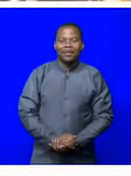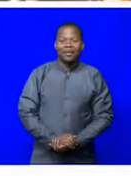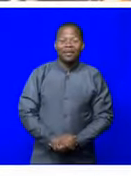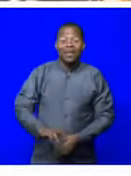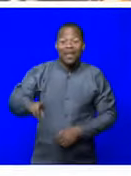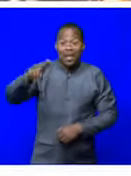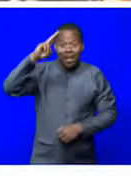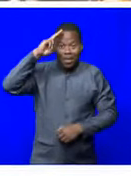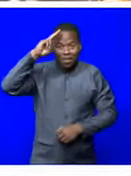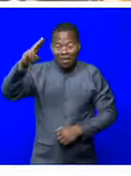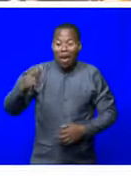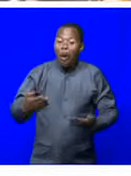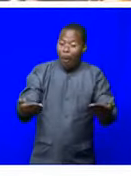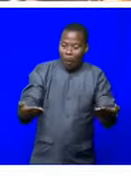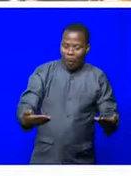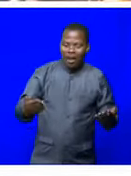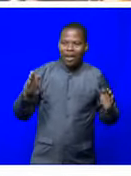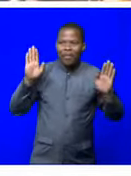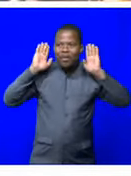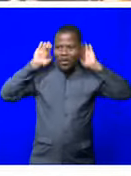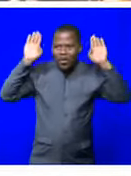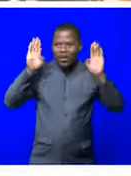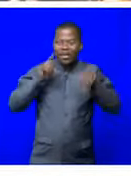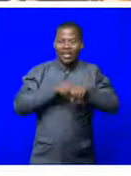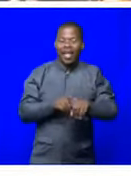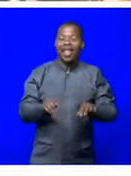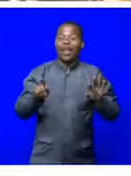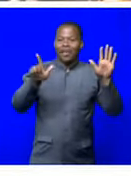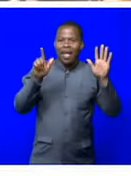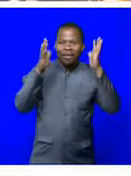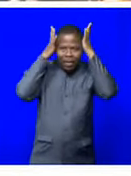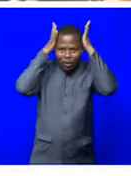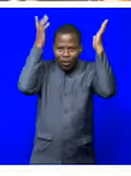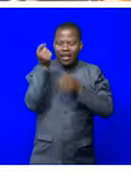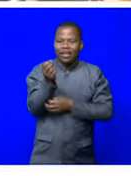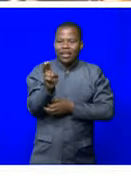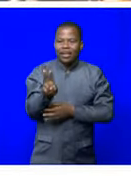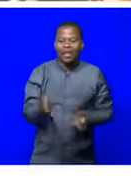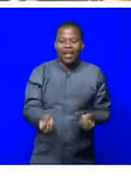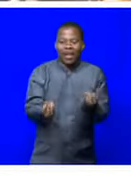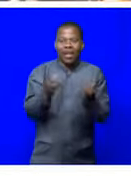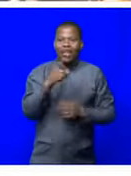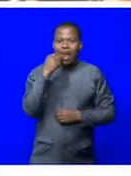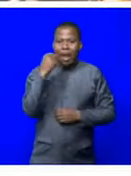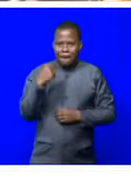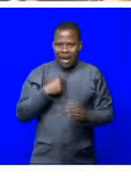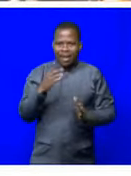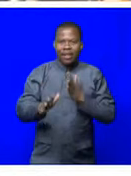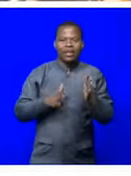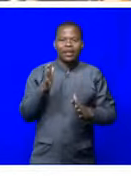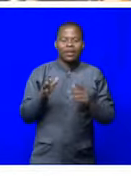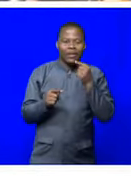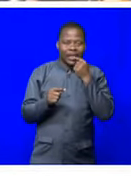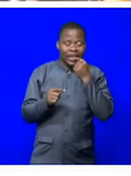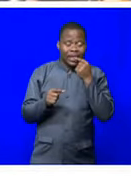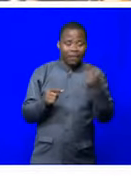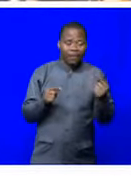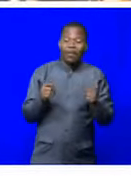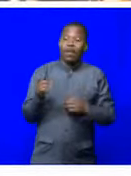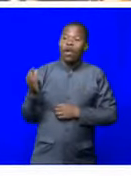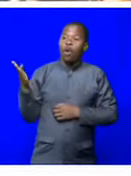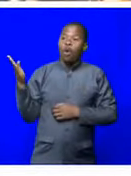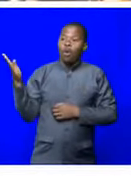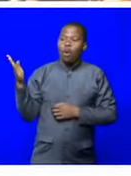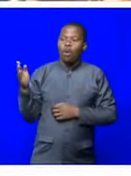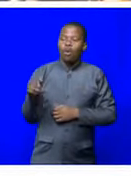Kuhle masandla amahle ngelesihlanu kwaba kuhle ke kuhlangana lapha ke Eswatini TV sihlanganiswa ke ngito Tindzaba takusihla indawo ifula ke ngilindo